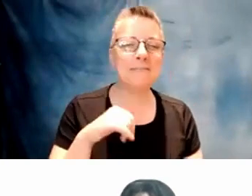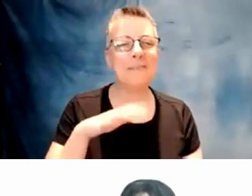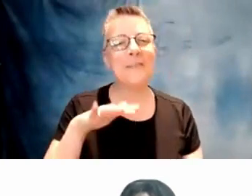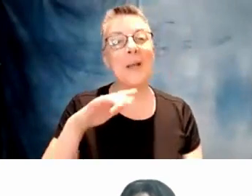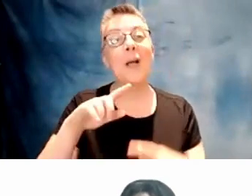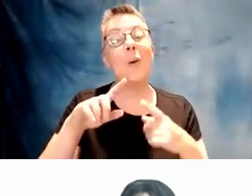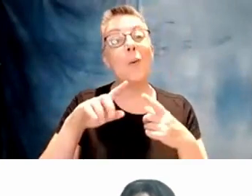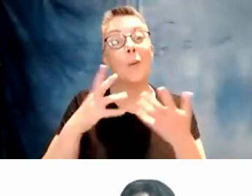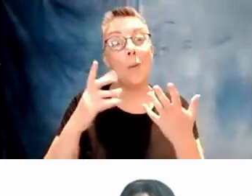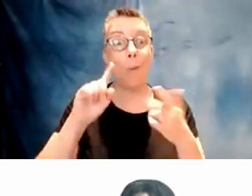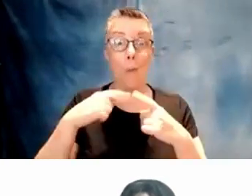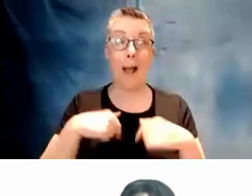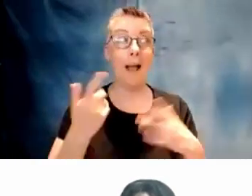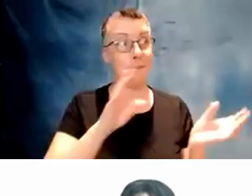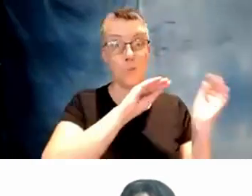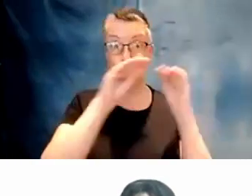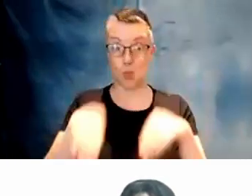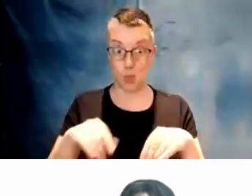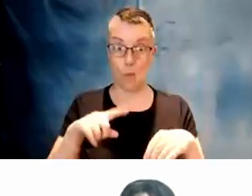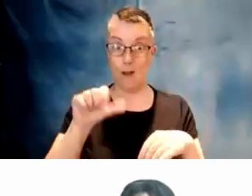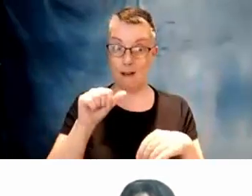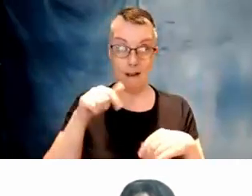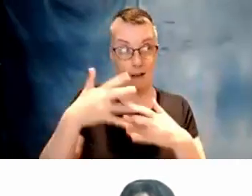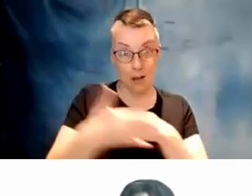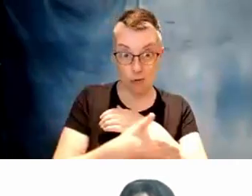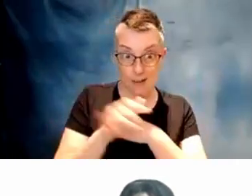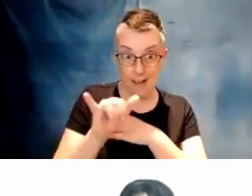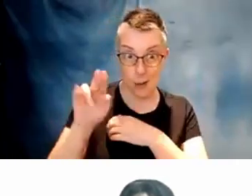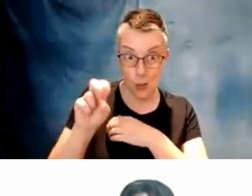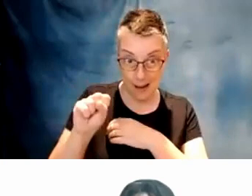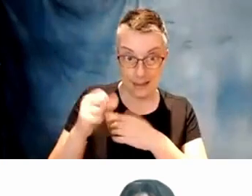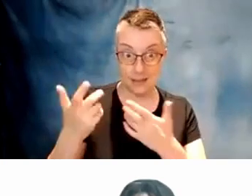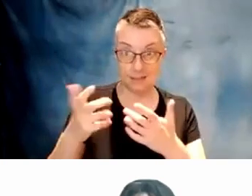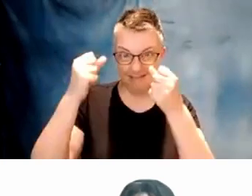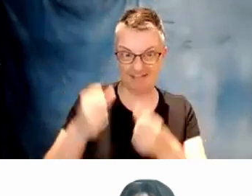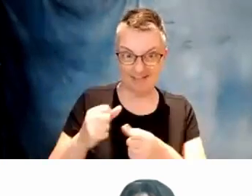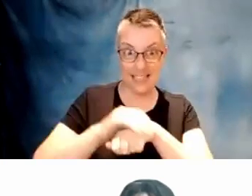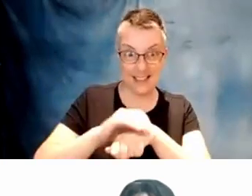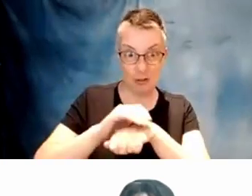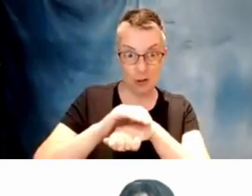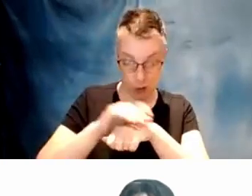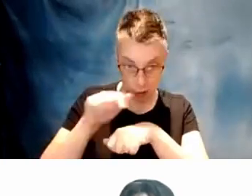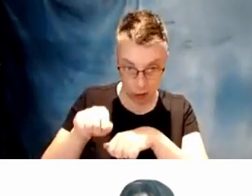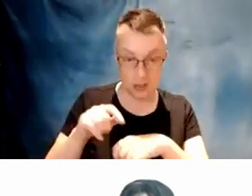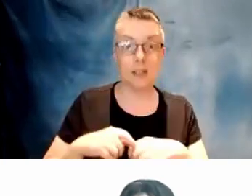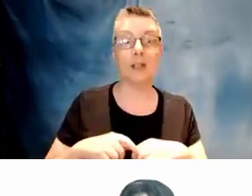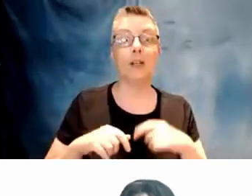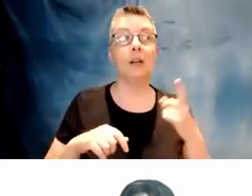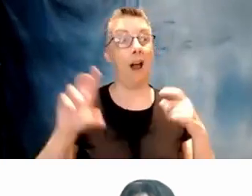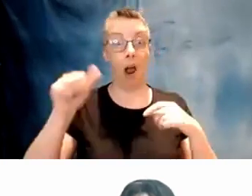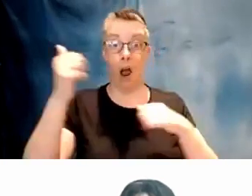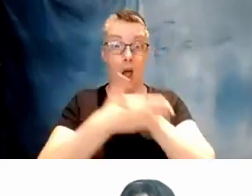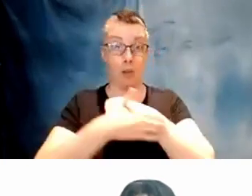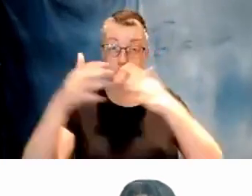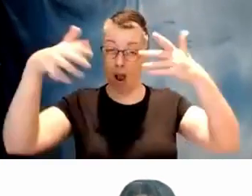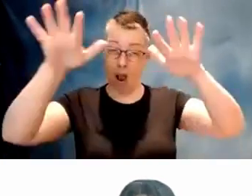When you immigrate to a country like the United States, where English tends to be sort of the standard and where countries abroad teach